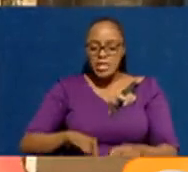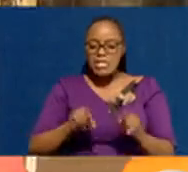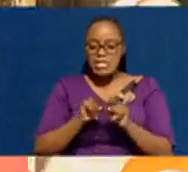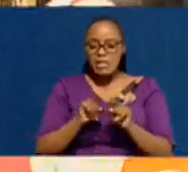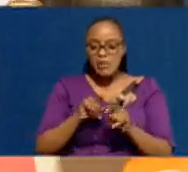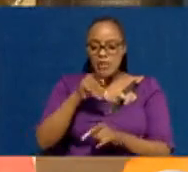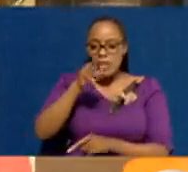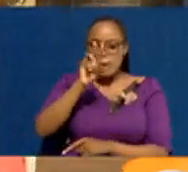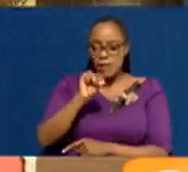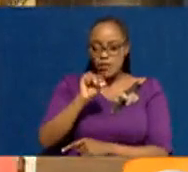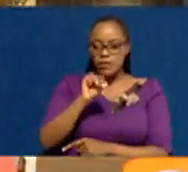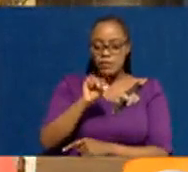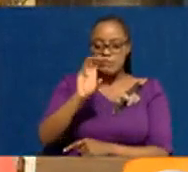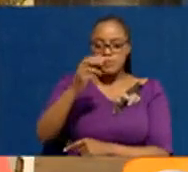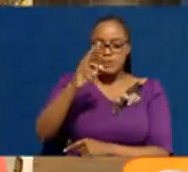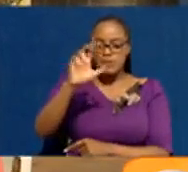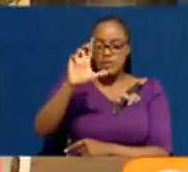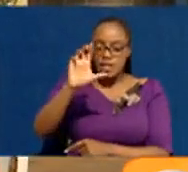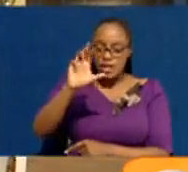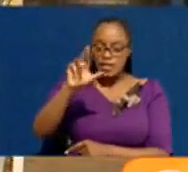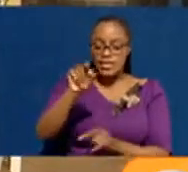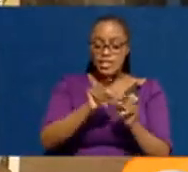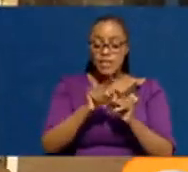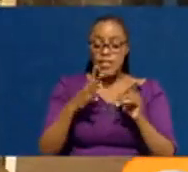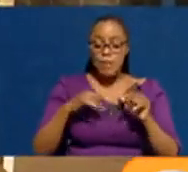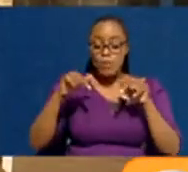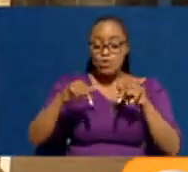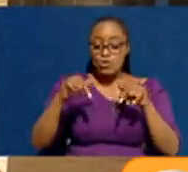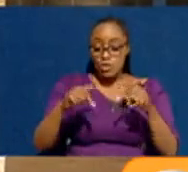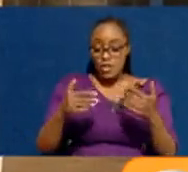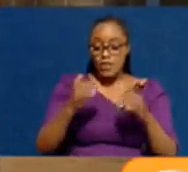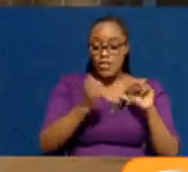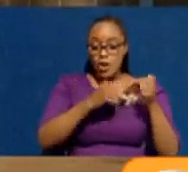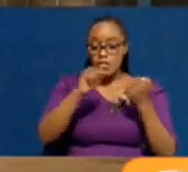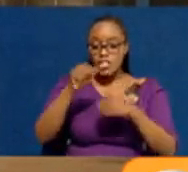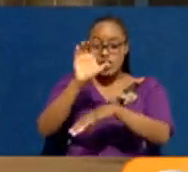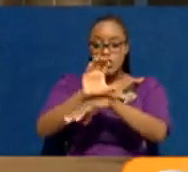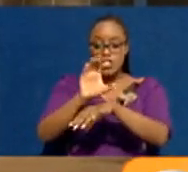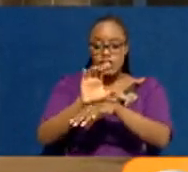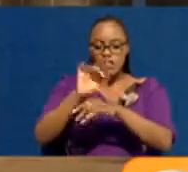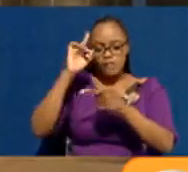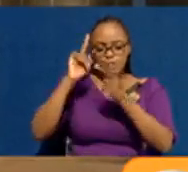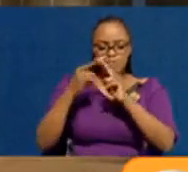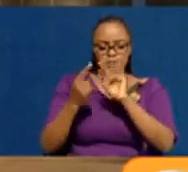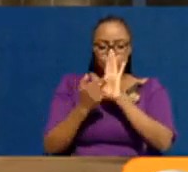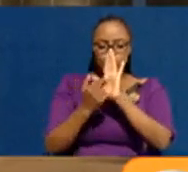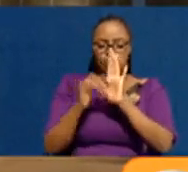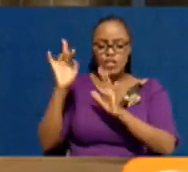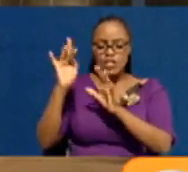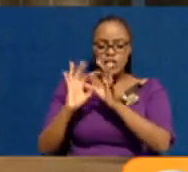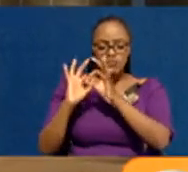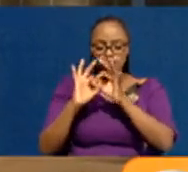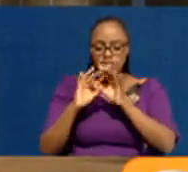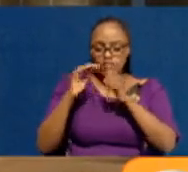Prime Minister Sir Winston Churchill. The congregation this afternoon at the All Saints Cathedral, a reflection of Kenya's affinity and